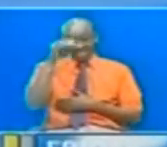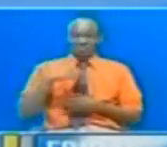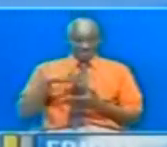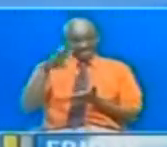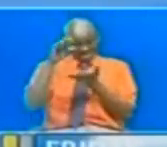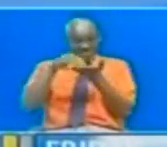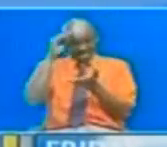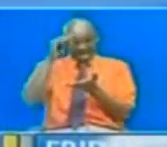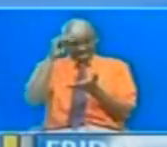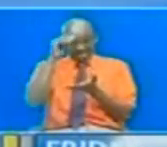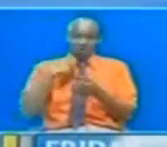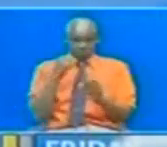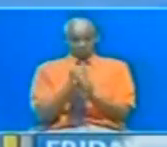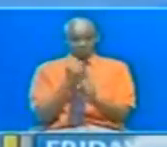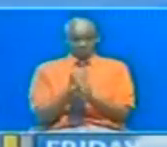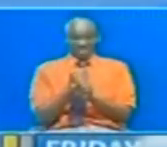I'm learning to do